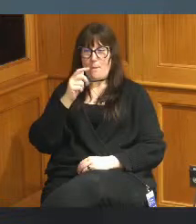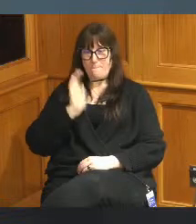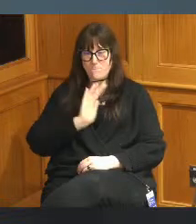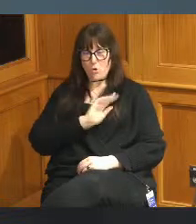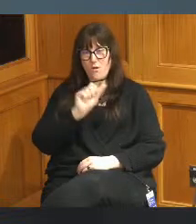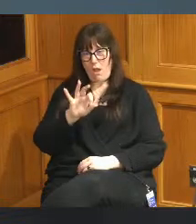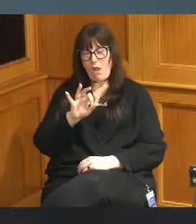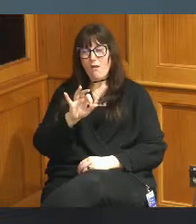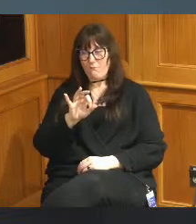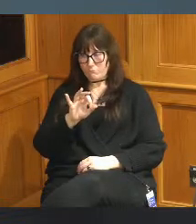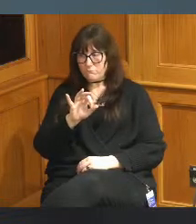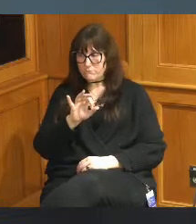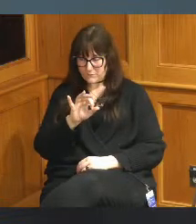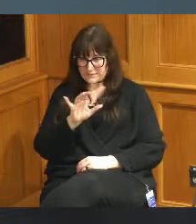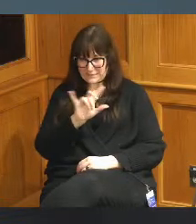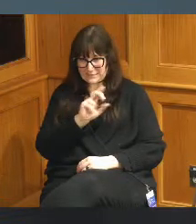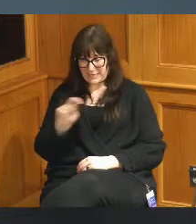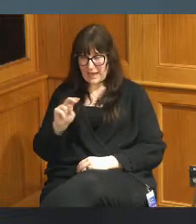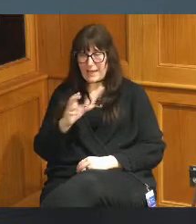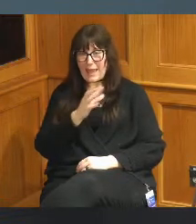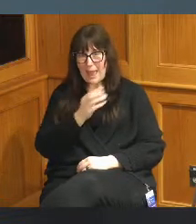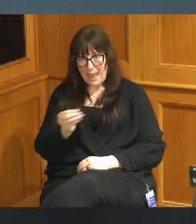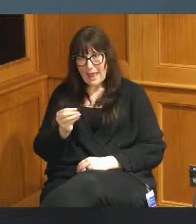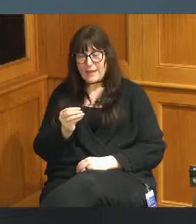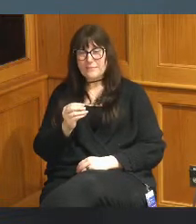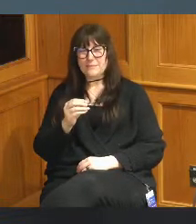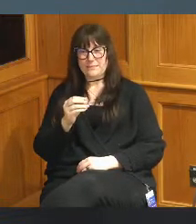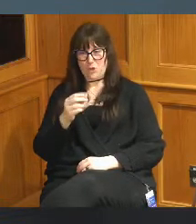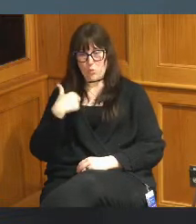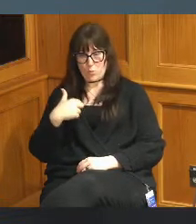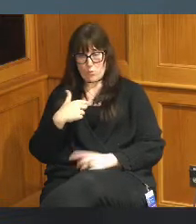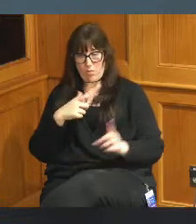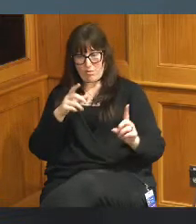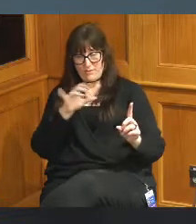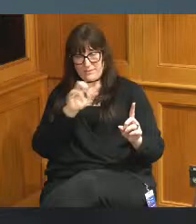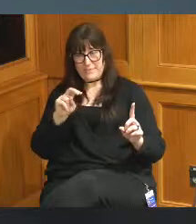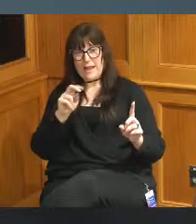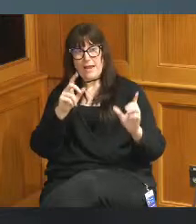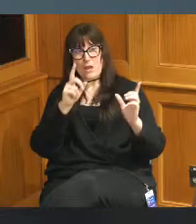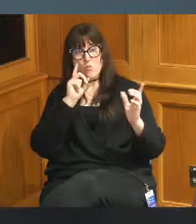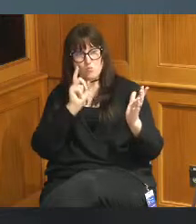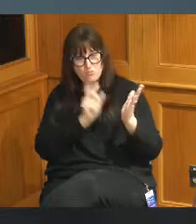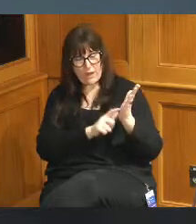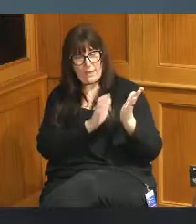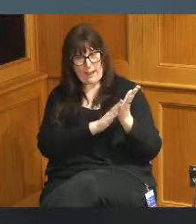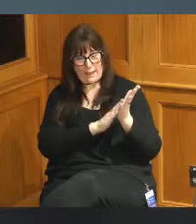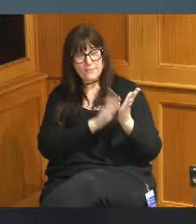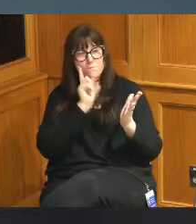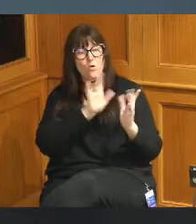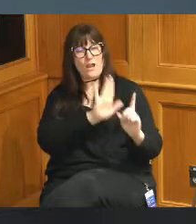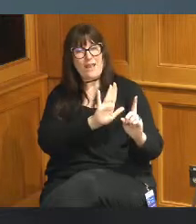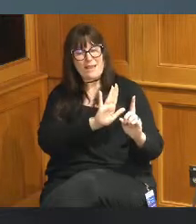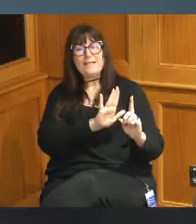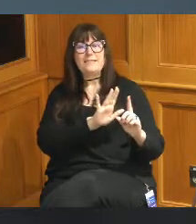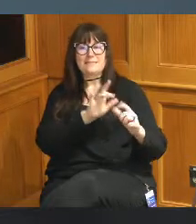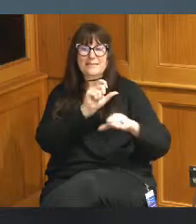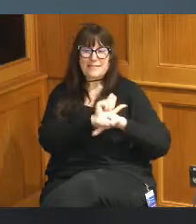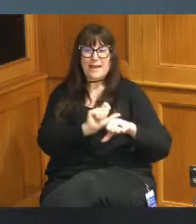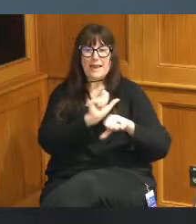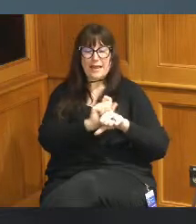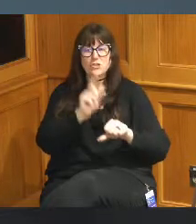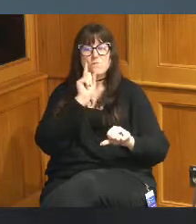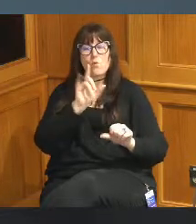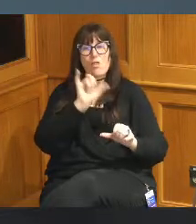as well as the City of Cincinnati, recognized him for his tireless dedication to the